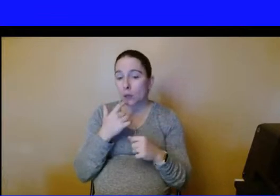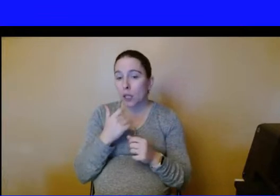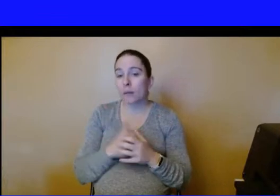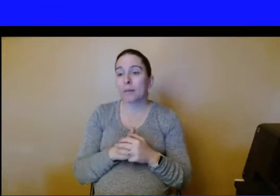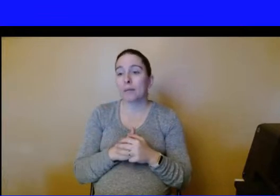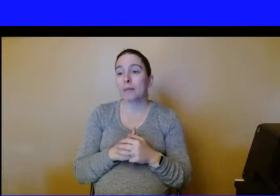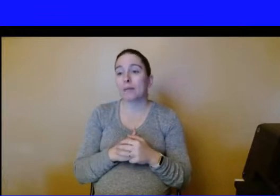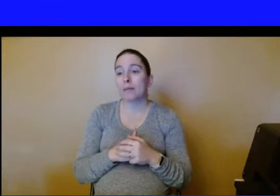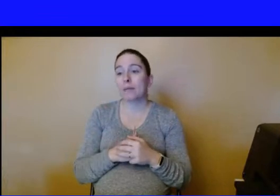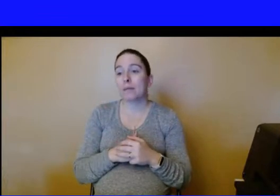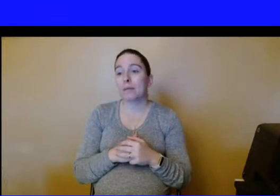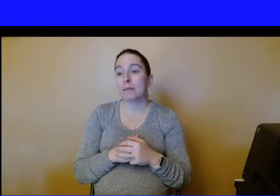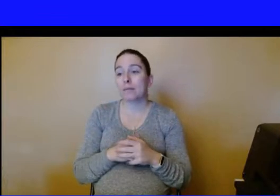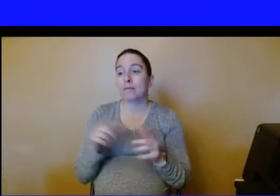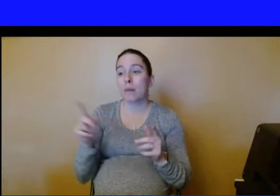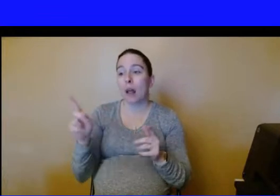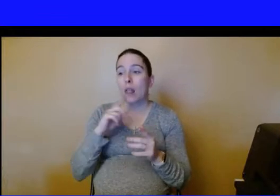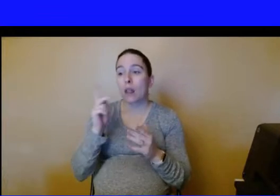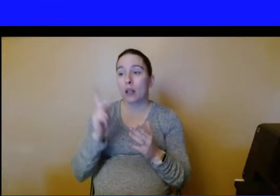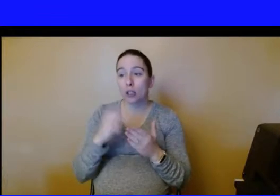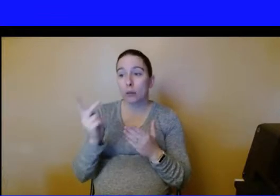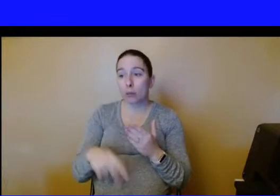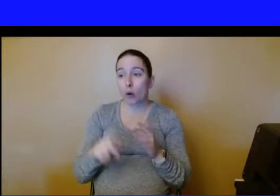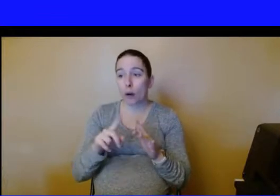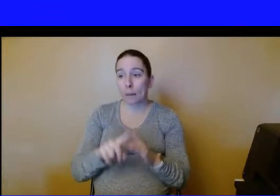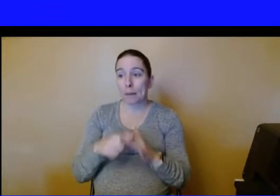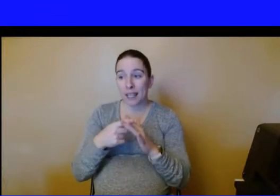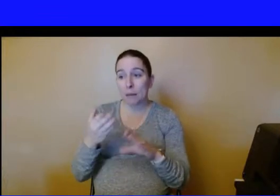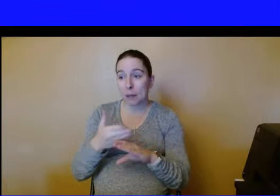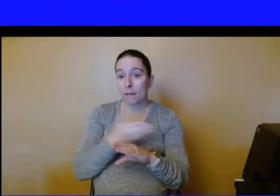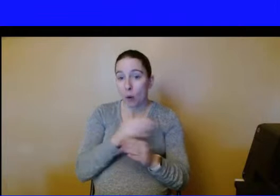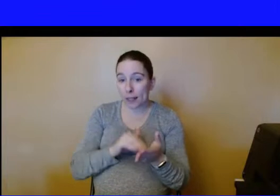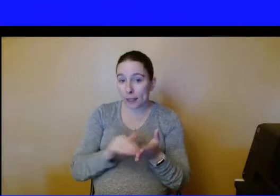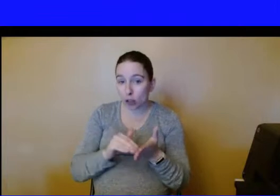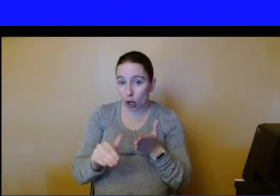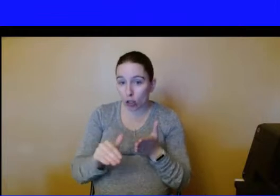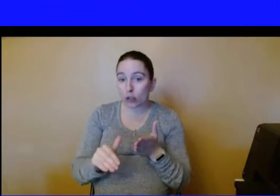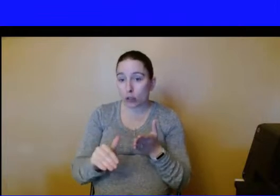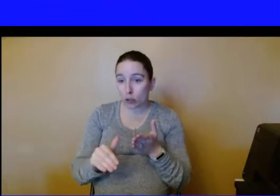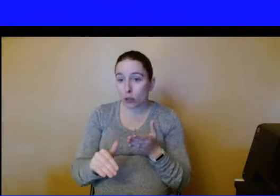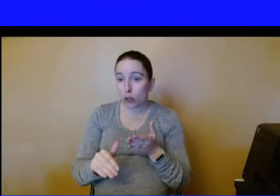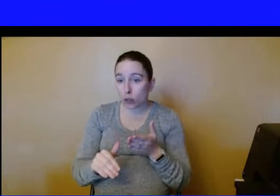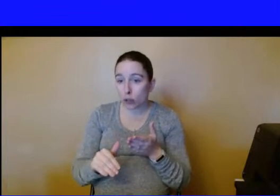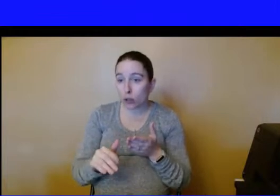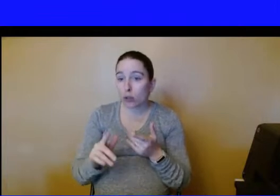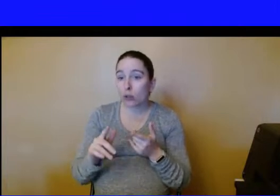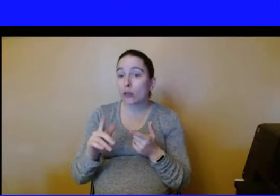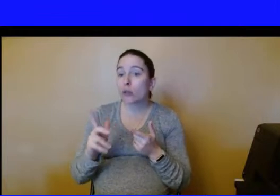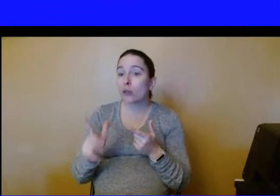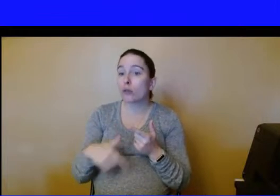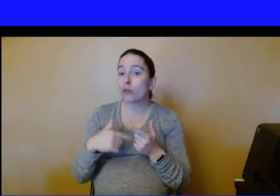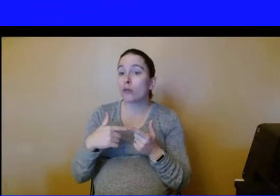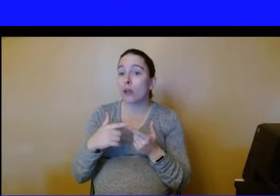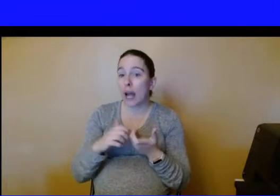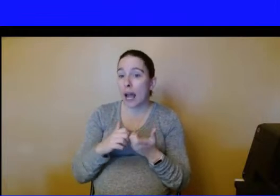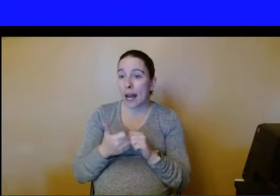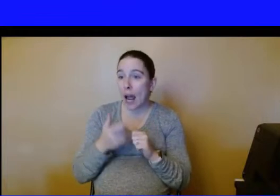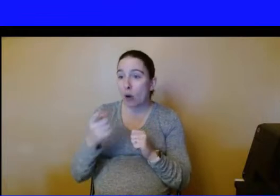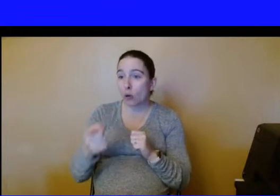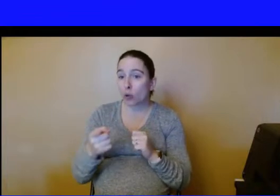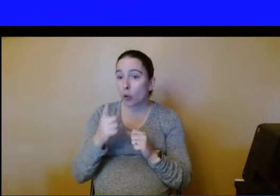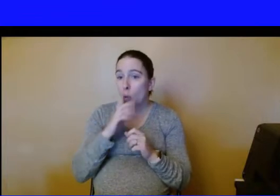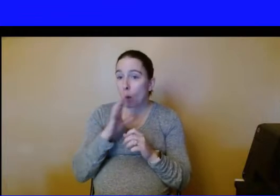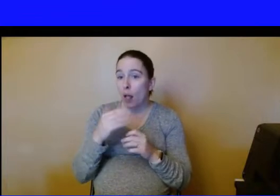Thank you. Sally Hernandez-Pinheiro, any questions Yeah, or comments? I have a number of questions, and it's just because I don't know much about